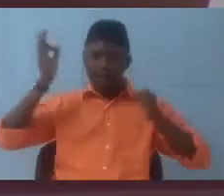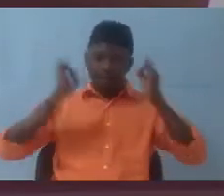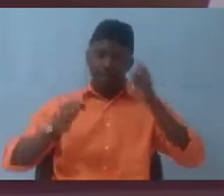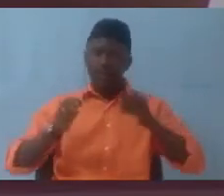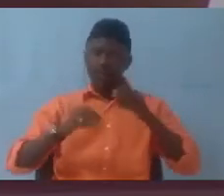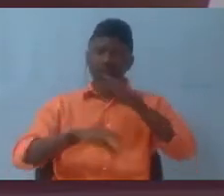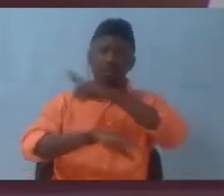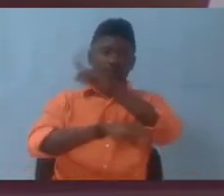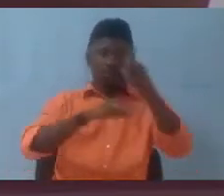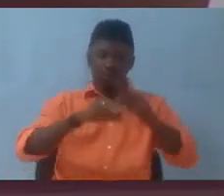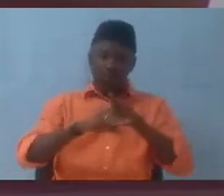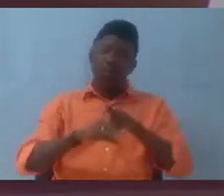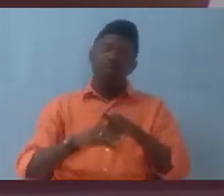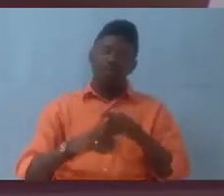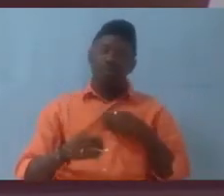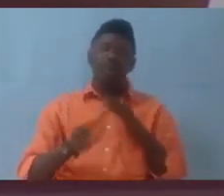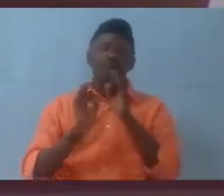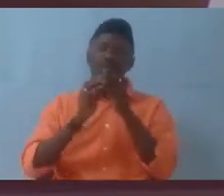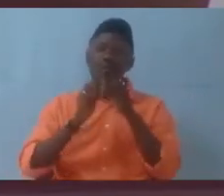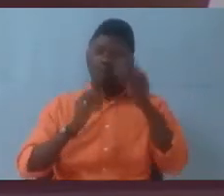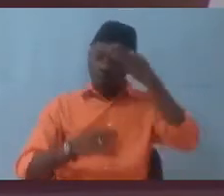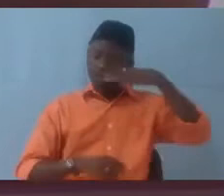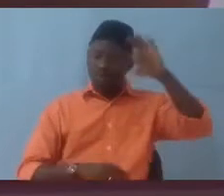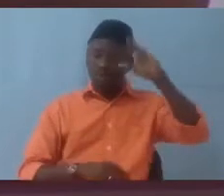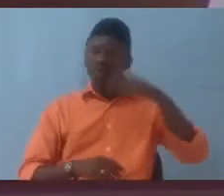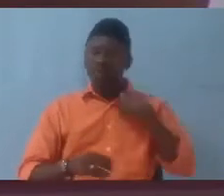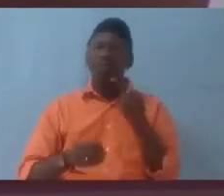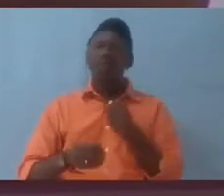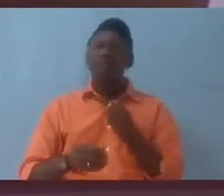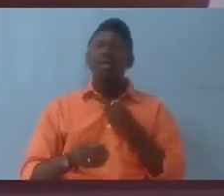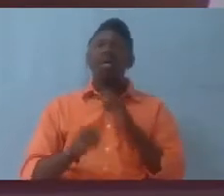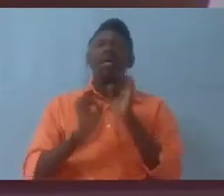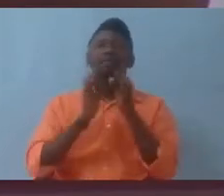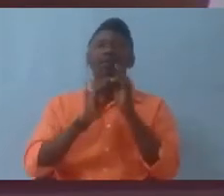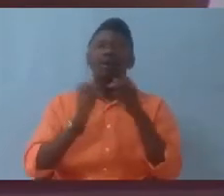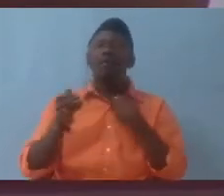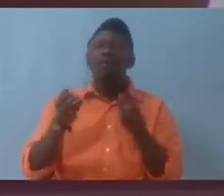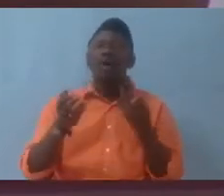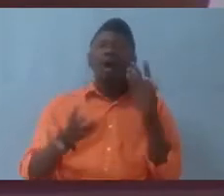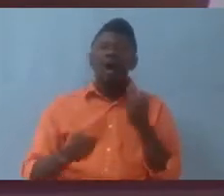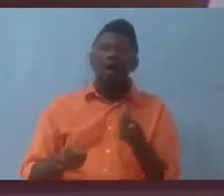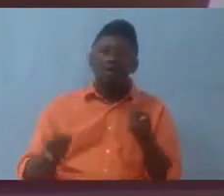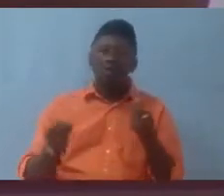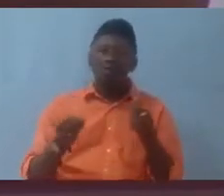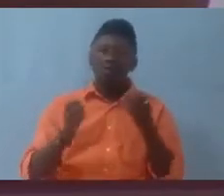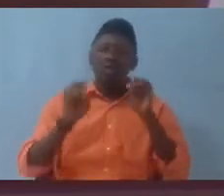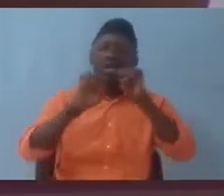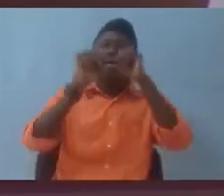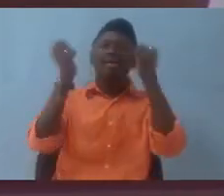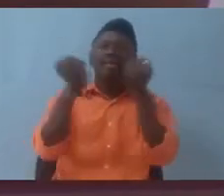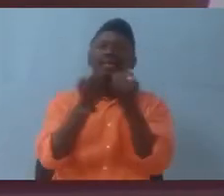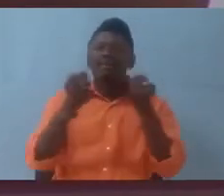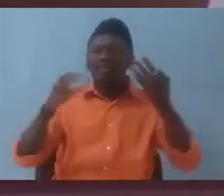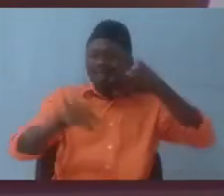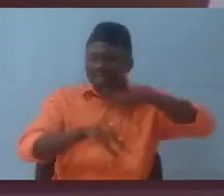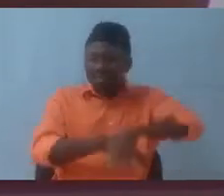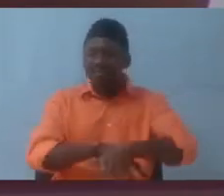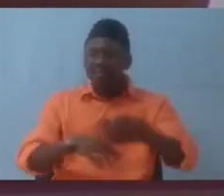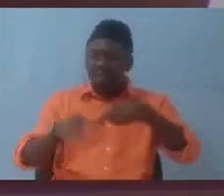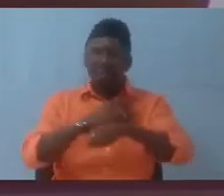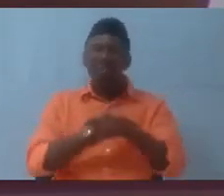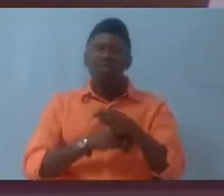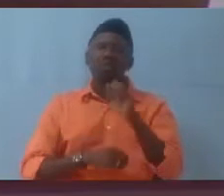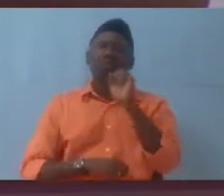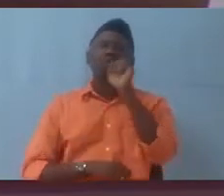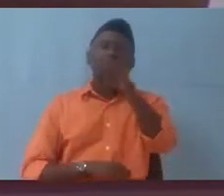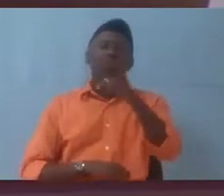the fears you had in this matter because of the interference of the executive. Wax nga ñu tamit ragal gi nga xamne amon nga ko nit jité rew mi li nga